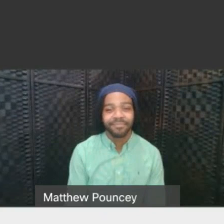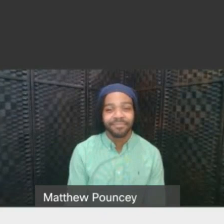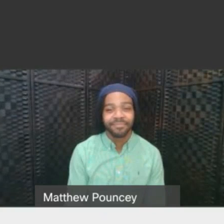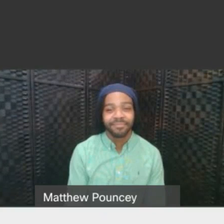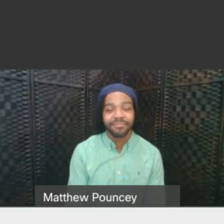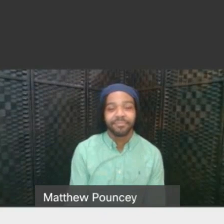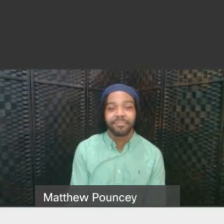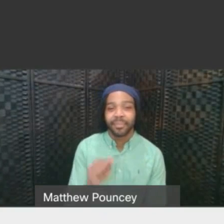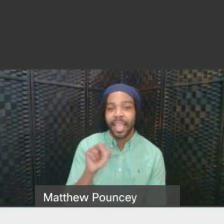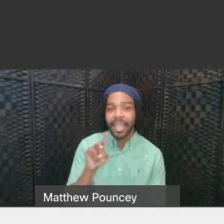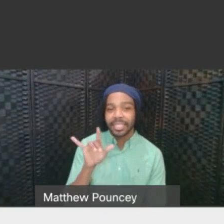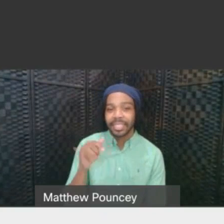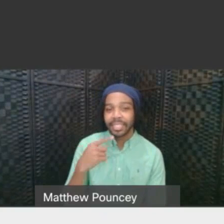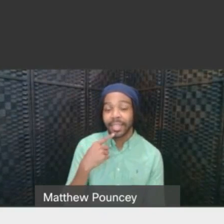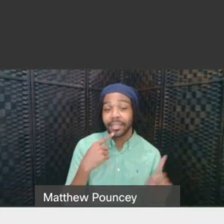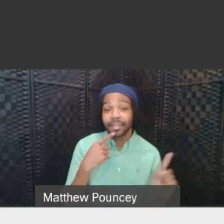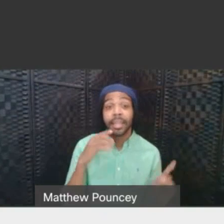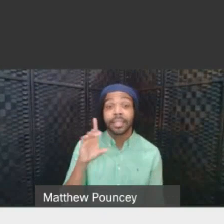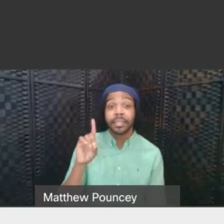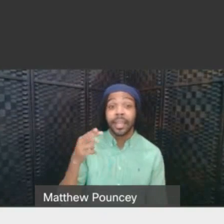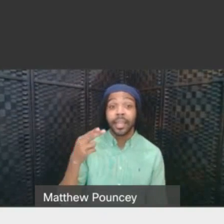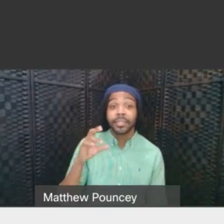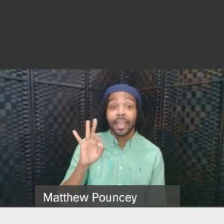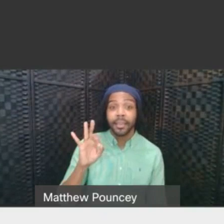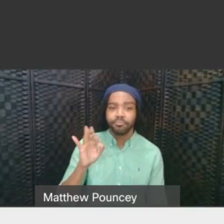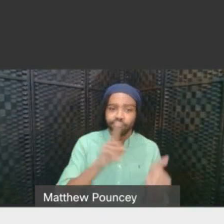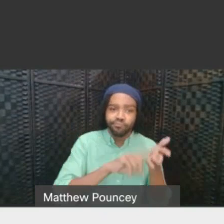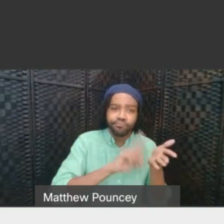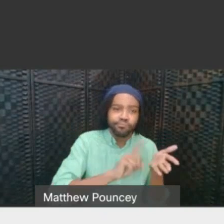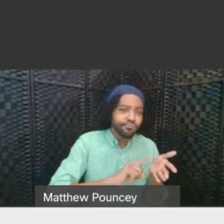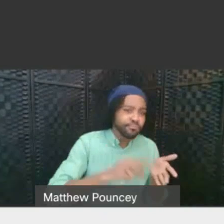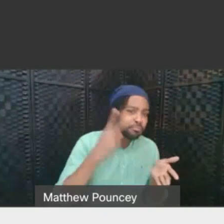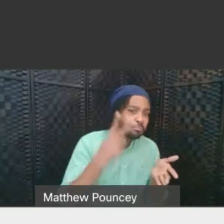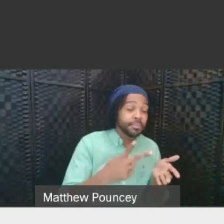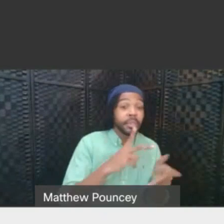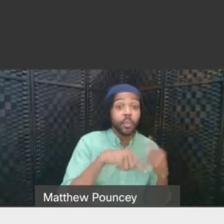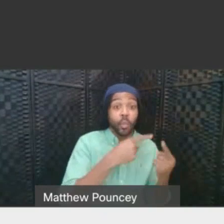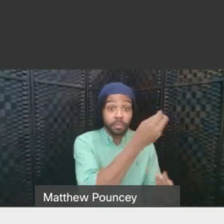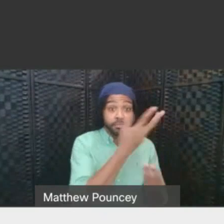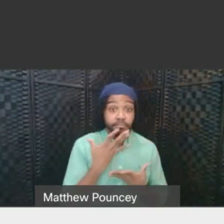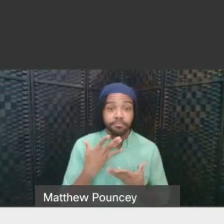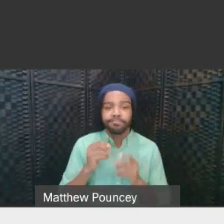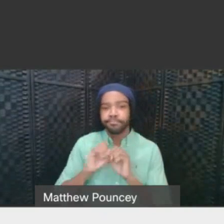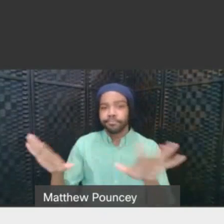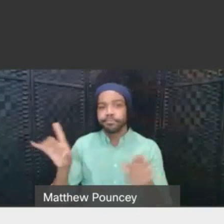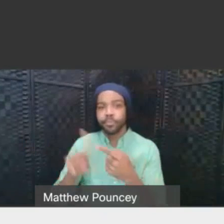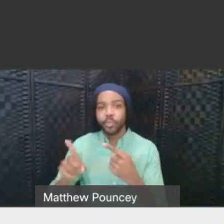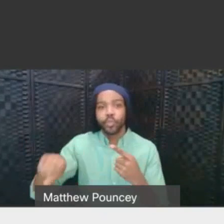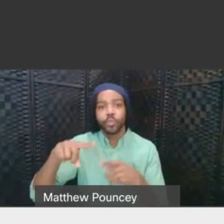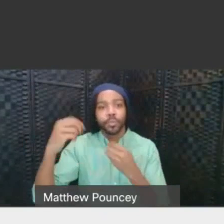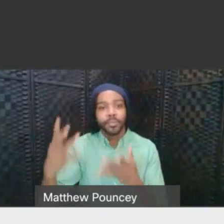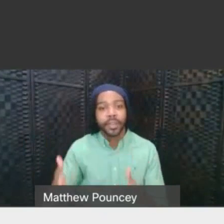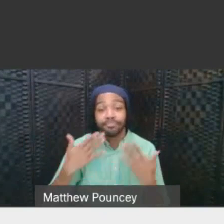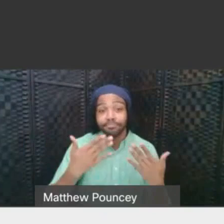So DHCF is looking into that, and they will keep us posted, and we'll share that information with our providers. Thank you,